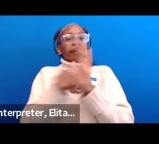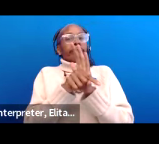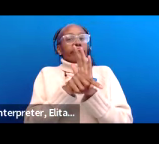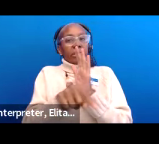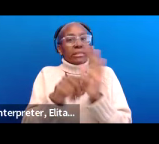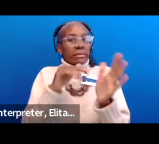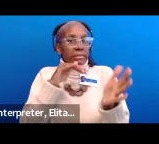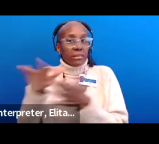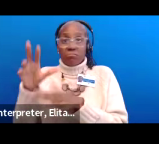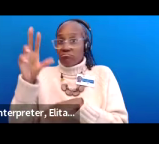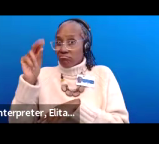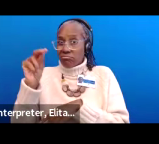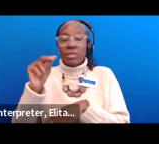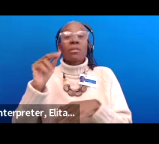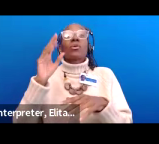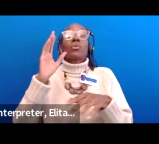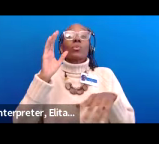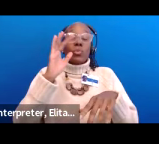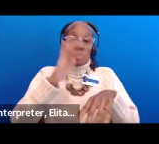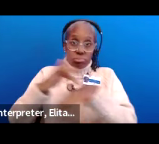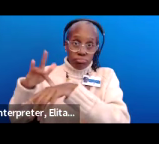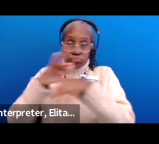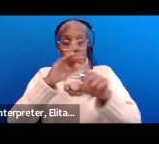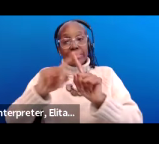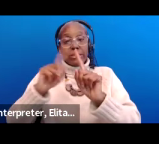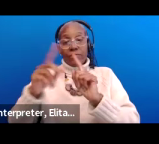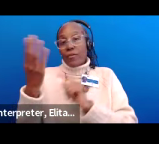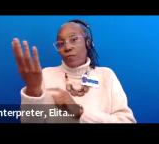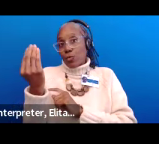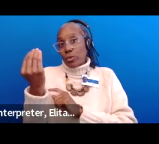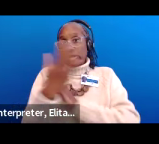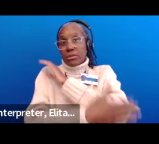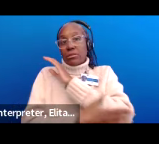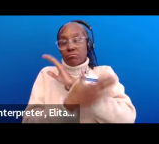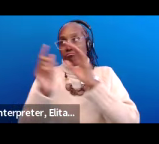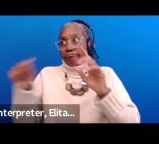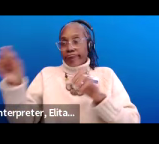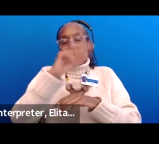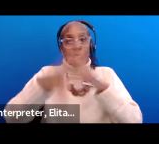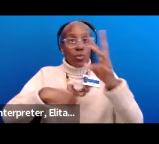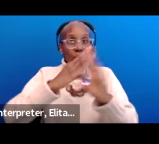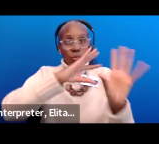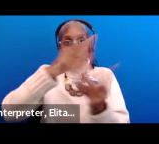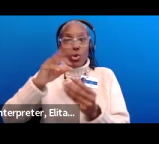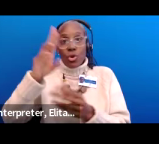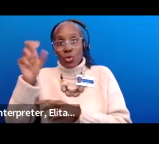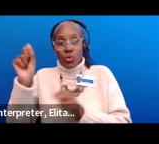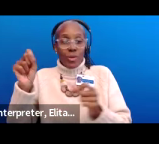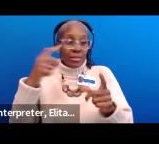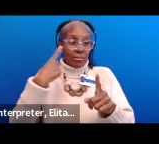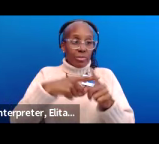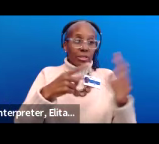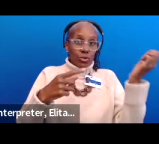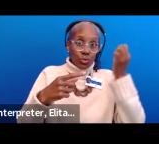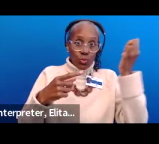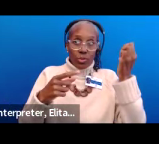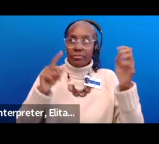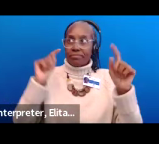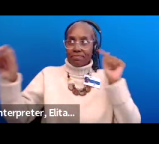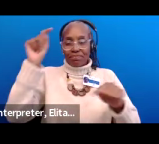14 sites around the world in North America and Europe. And also, although they weren't our primary outcomes, we noticed